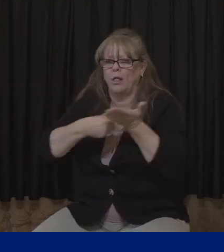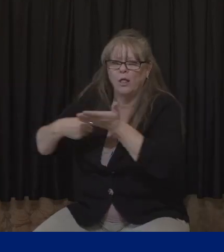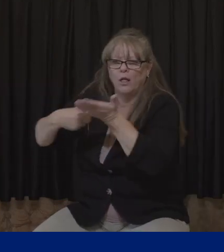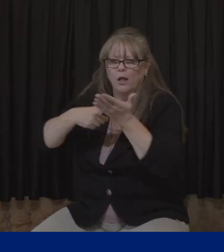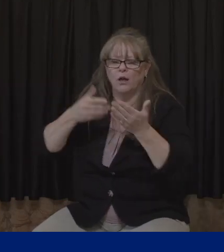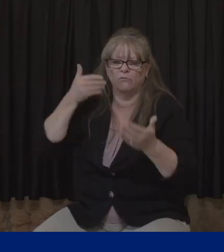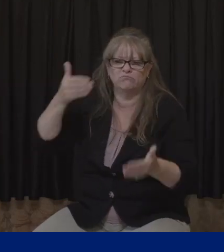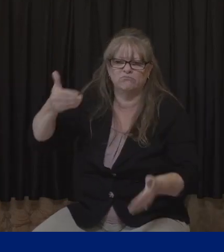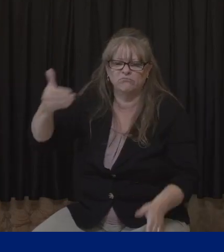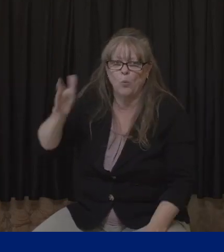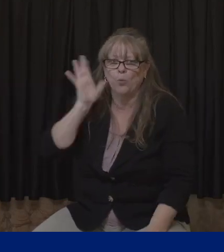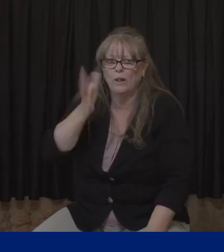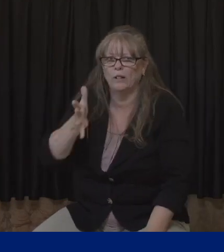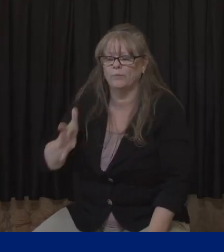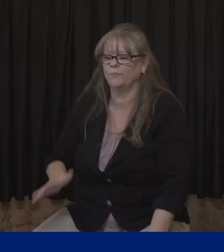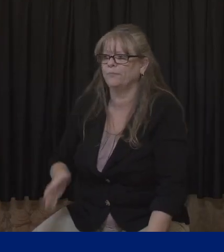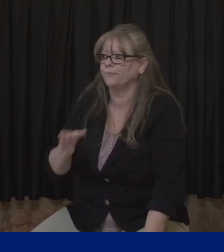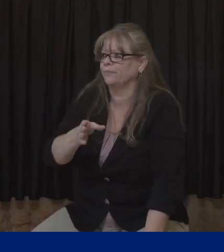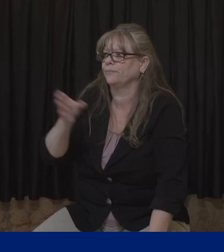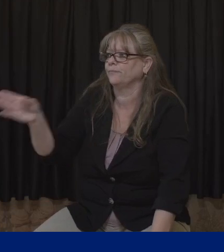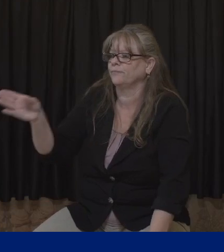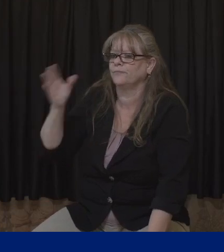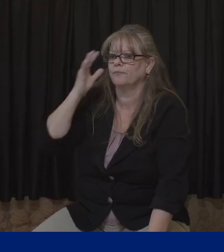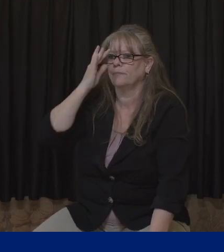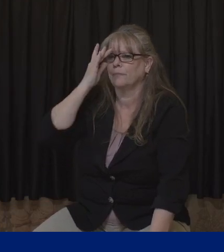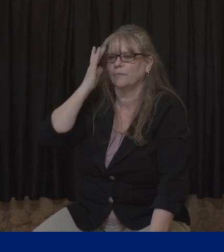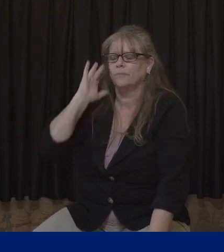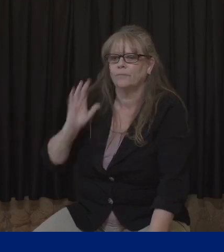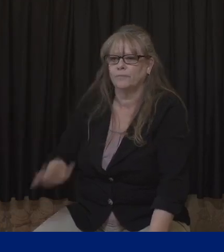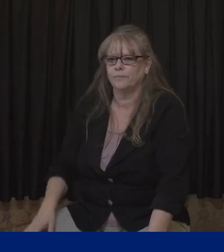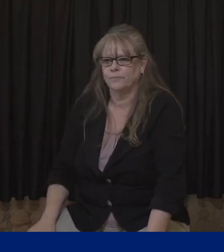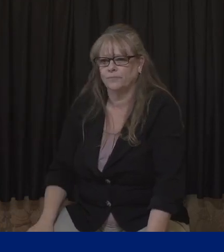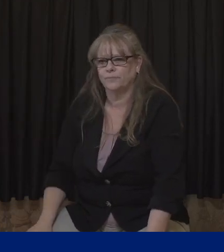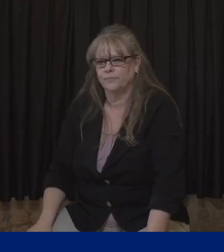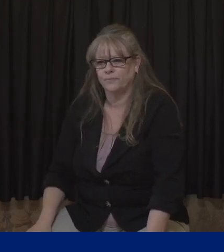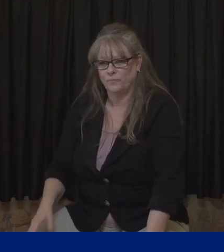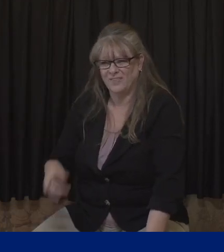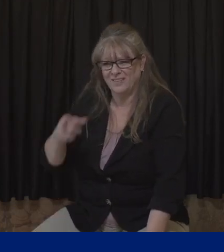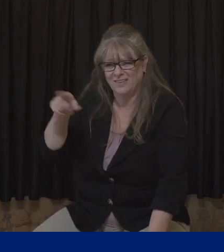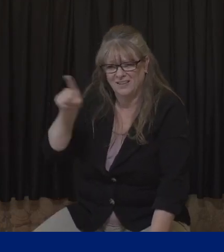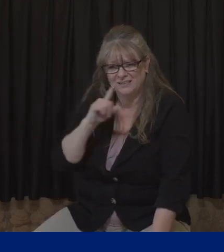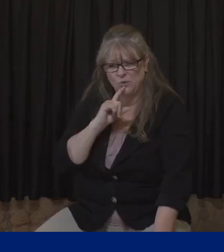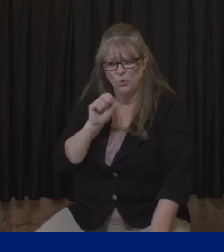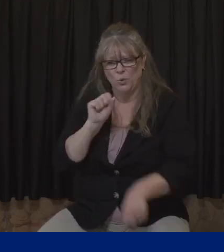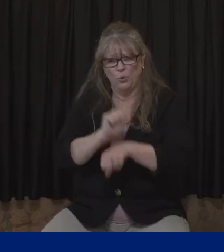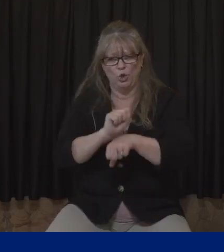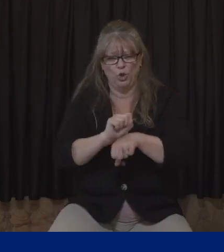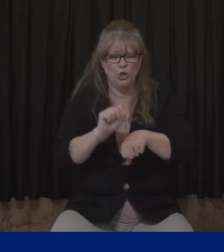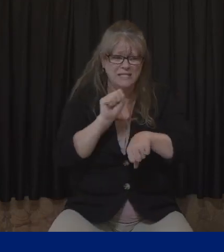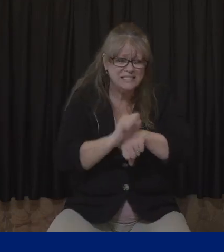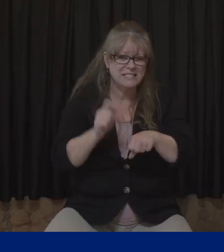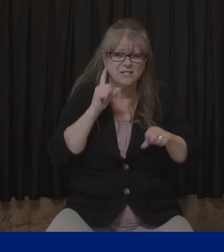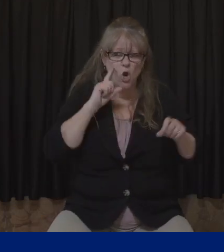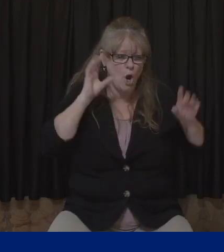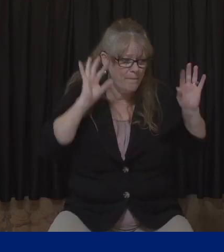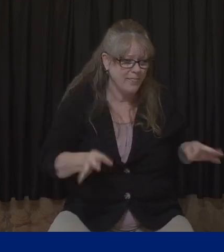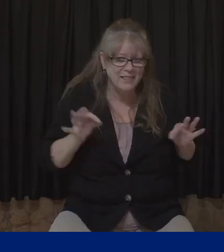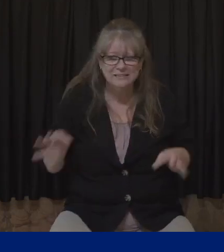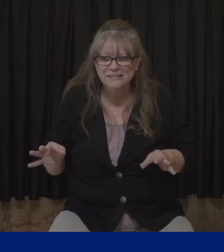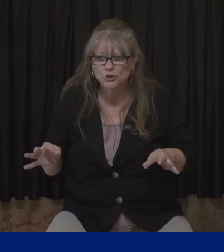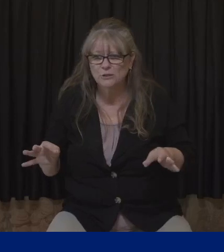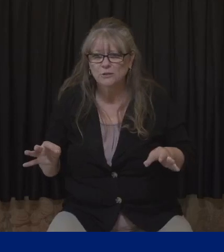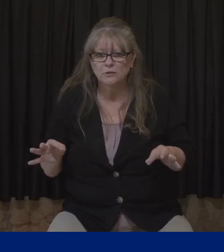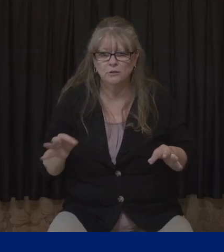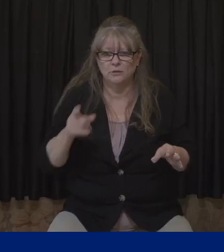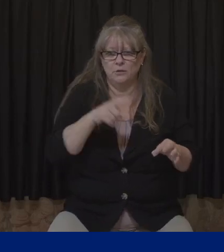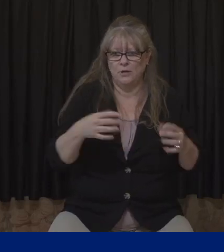Yeah. Difficult decisions. They're worried about their health, about their child care as they return to work. You issued an executive